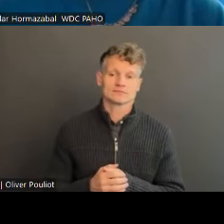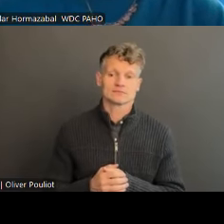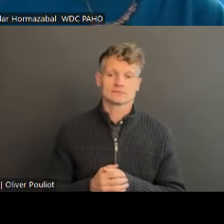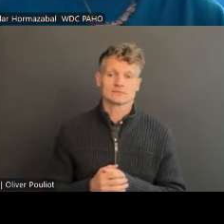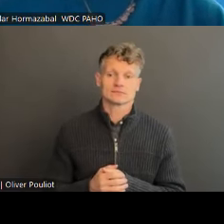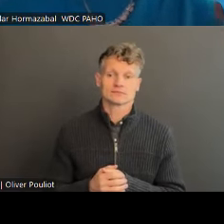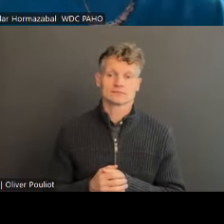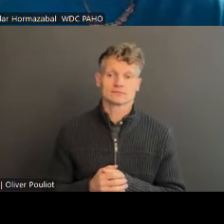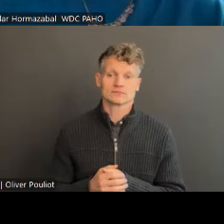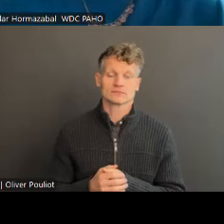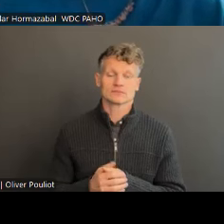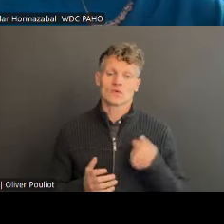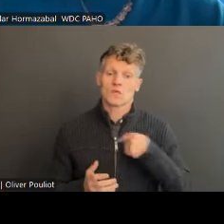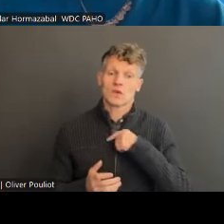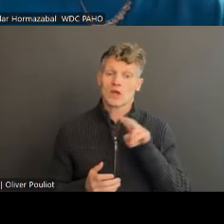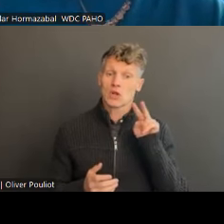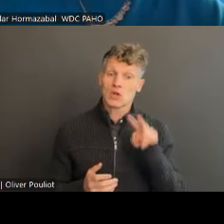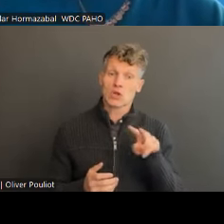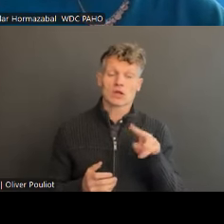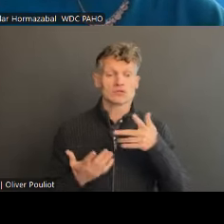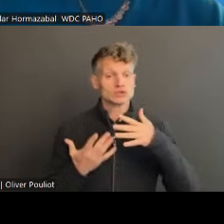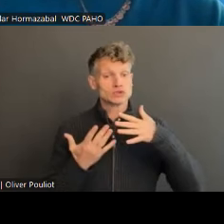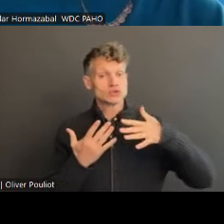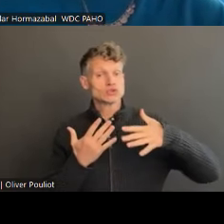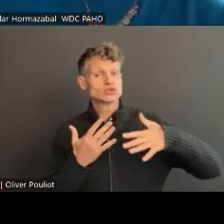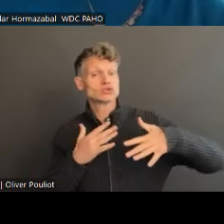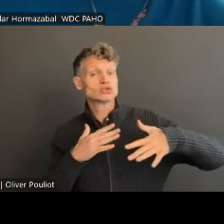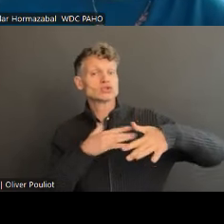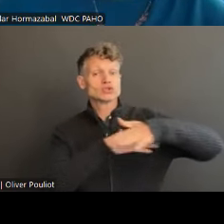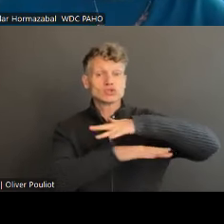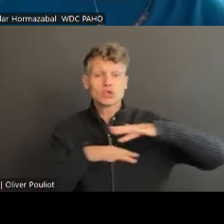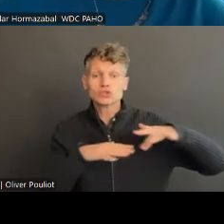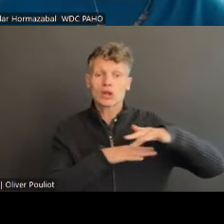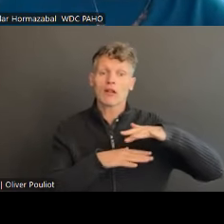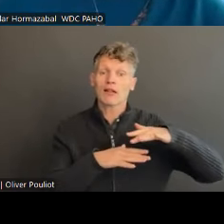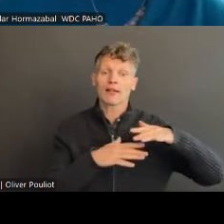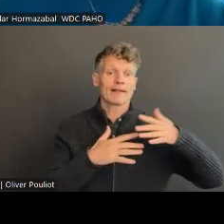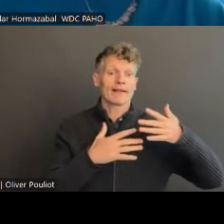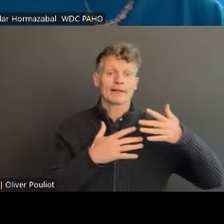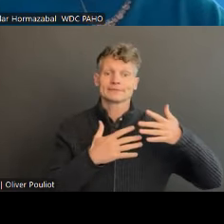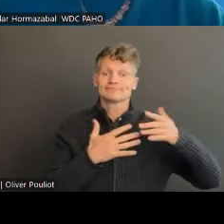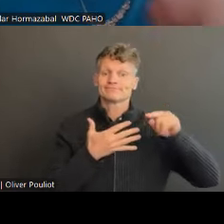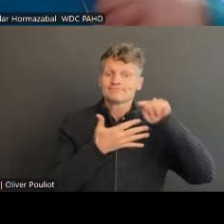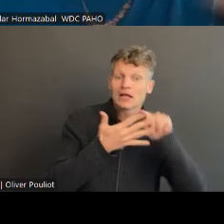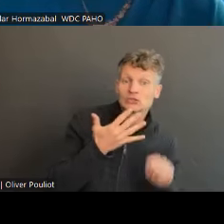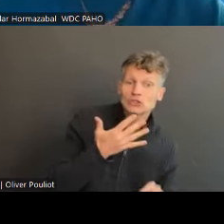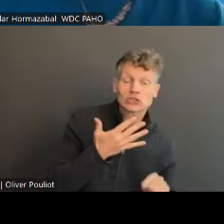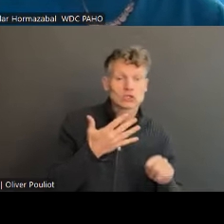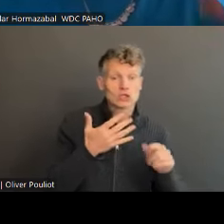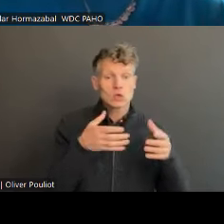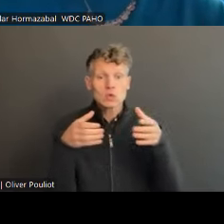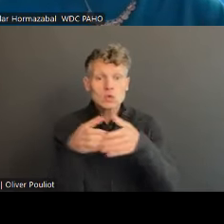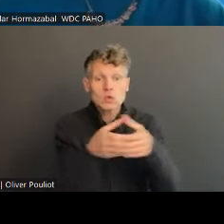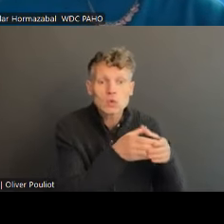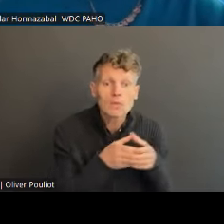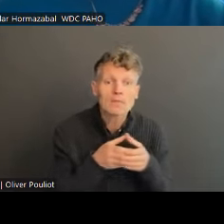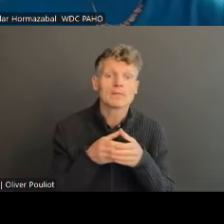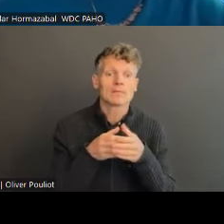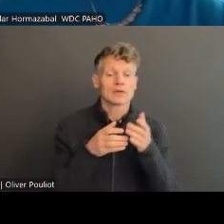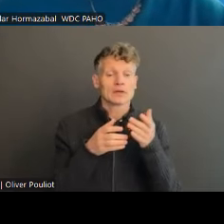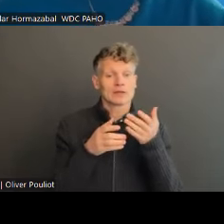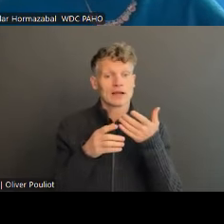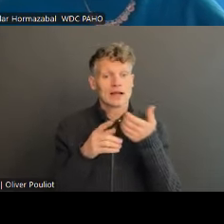same time, when we look again at the social determinants and the social conditions, and we look at the social groups or the territories where we're having these interventions,